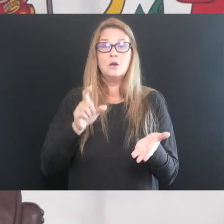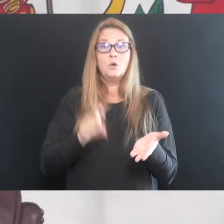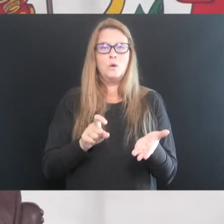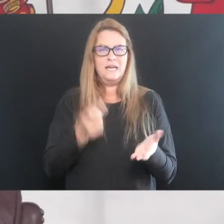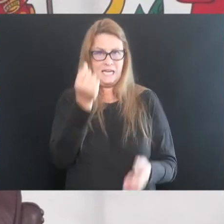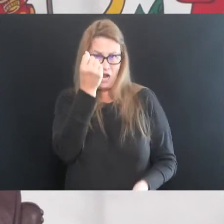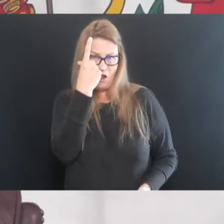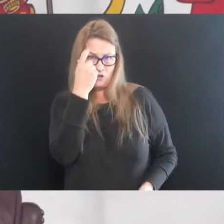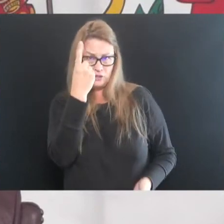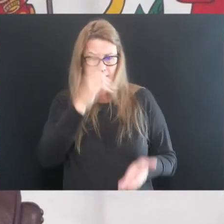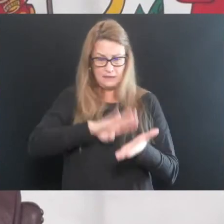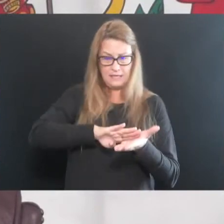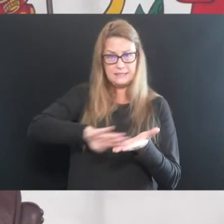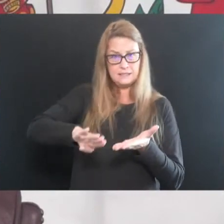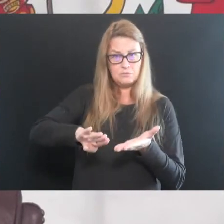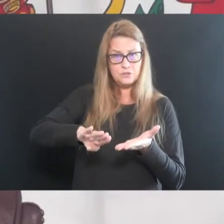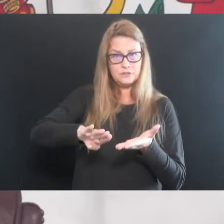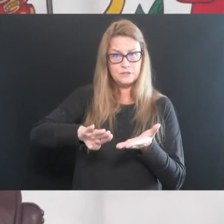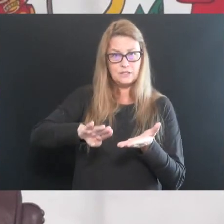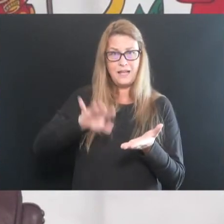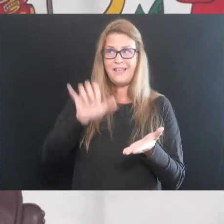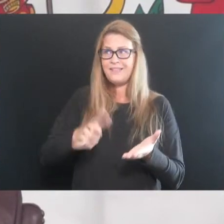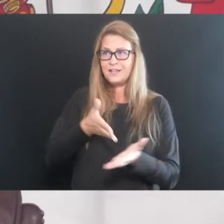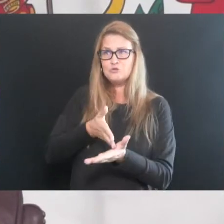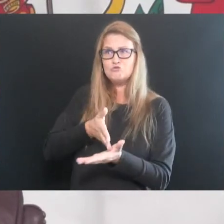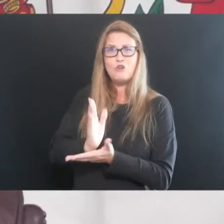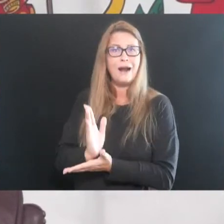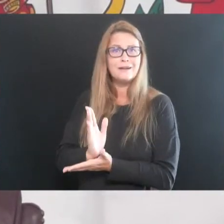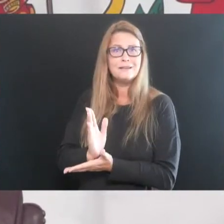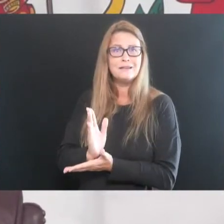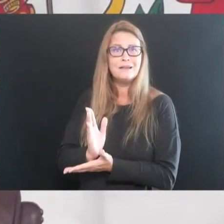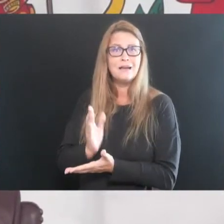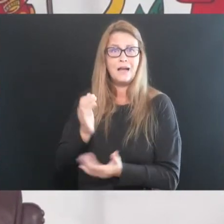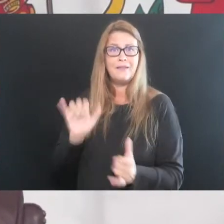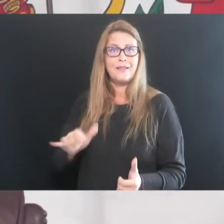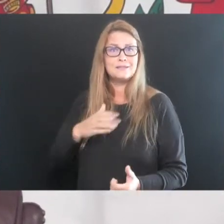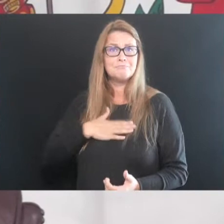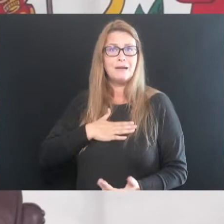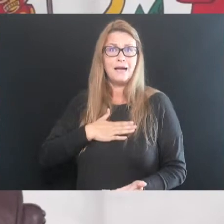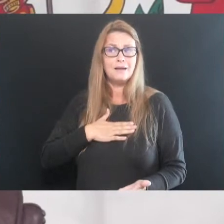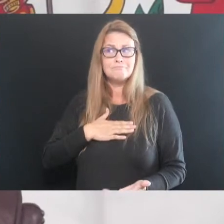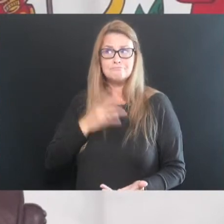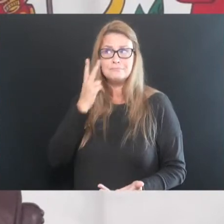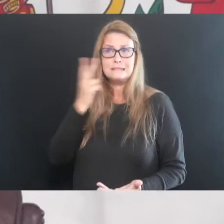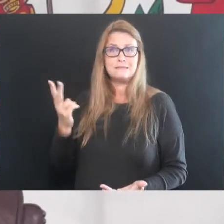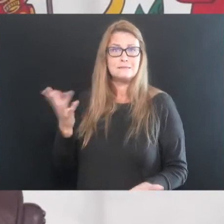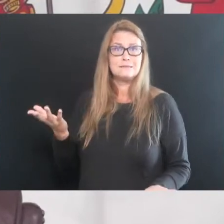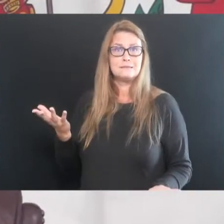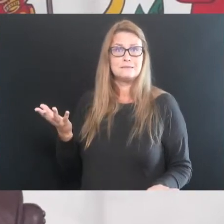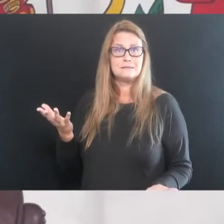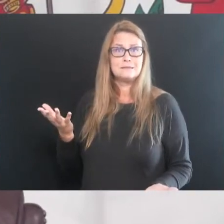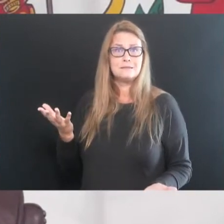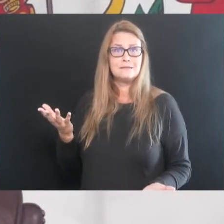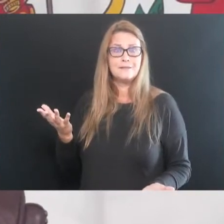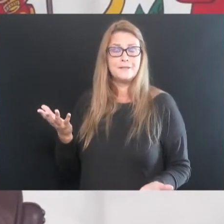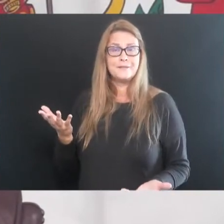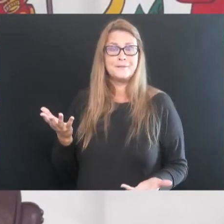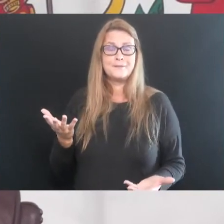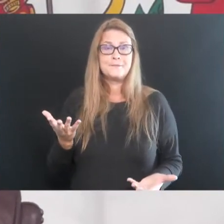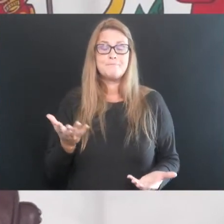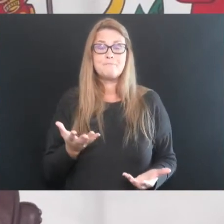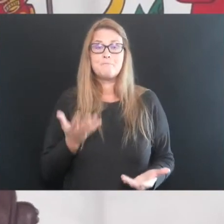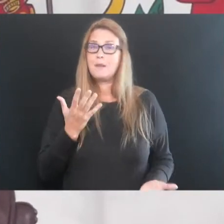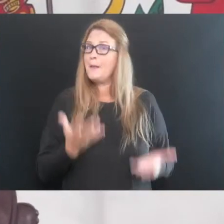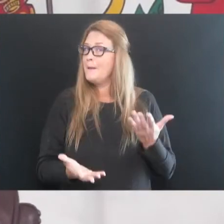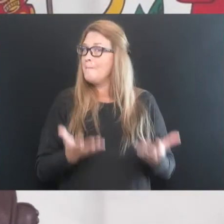to exemptions, because that's our rights, and that's how I see it, you know. And so it